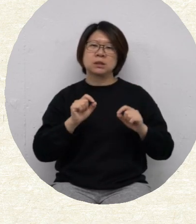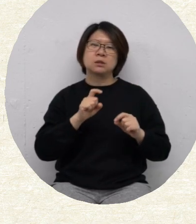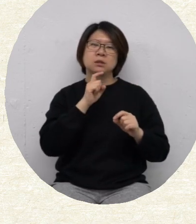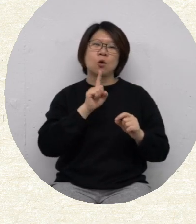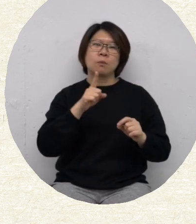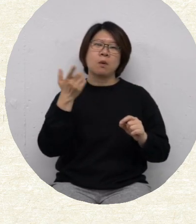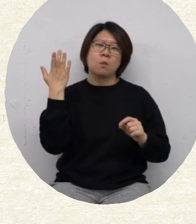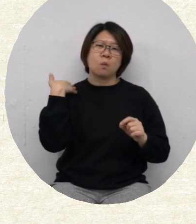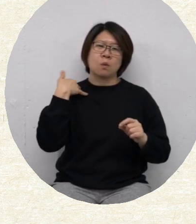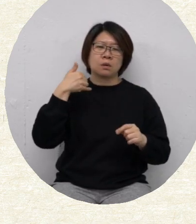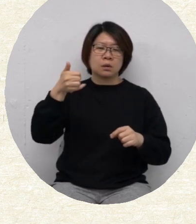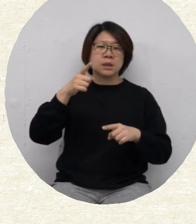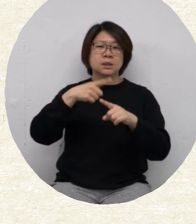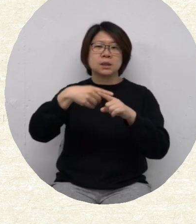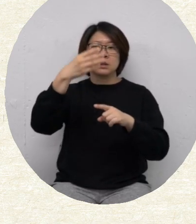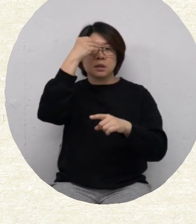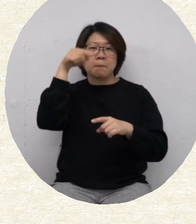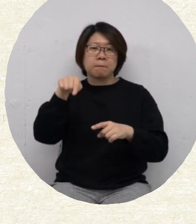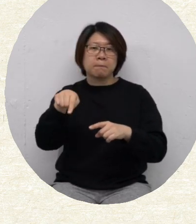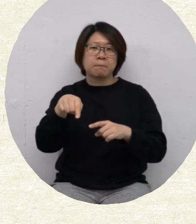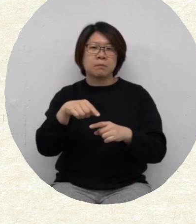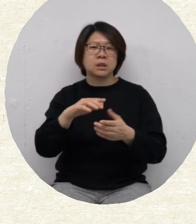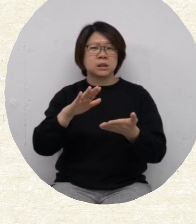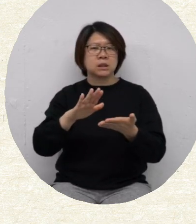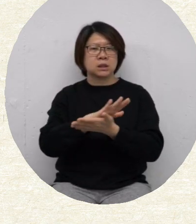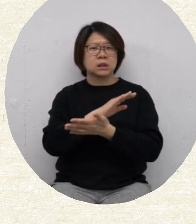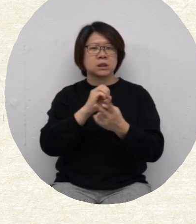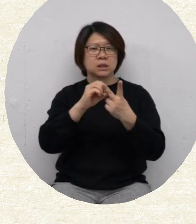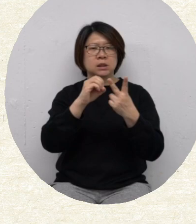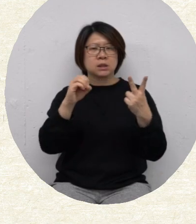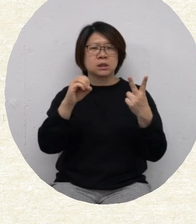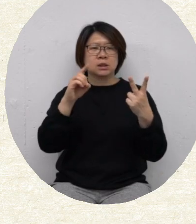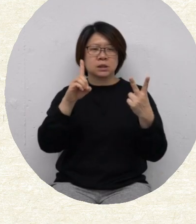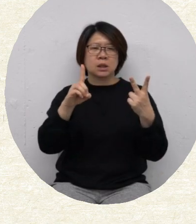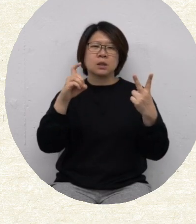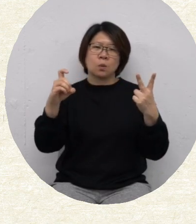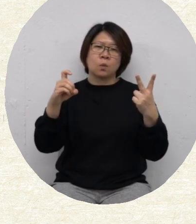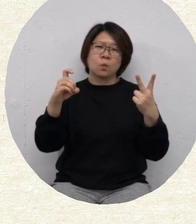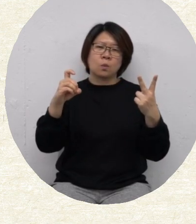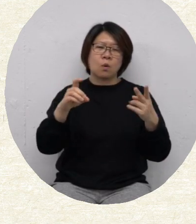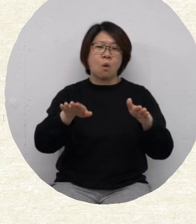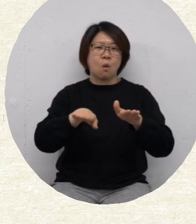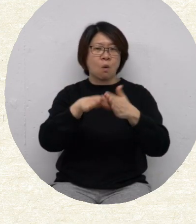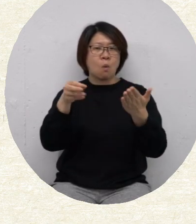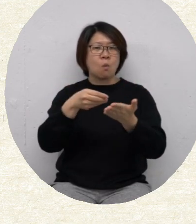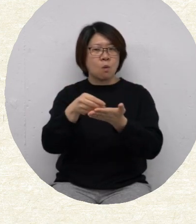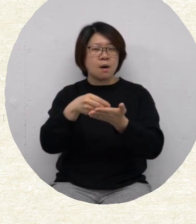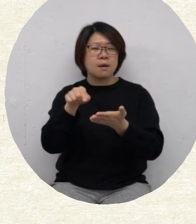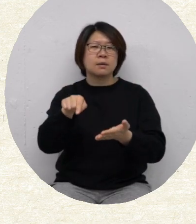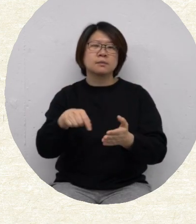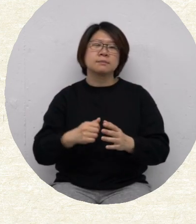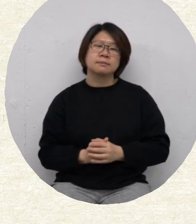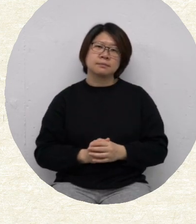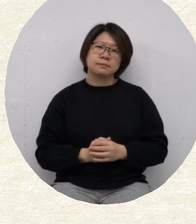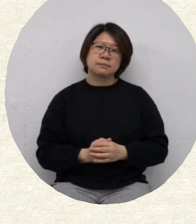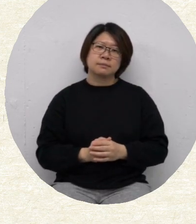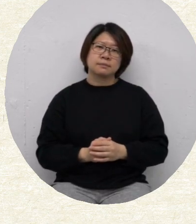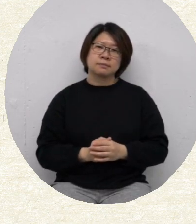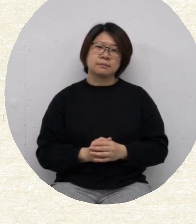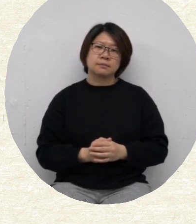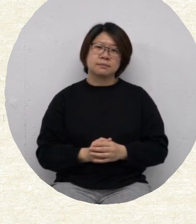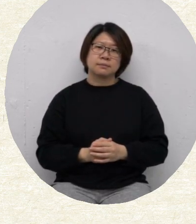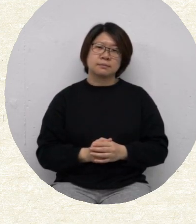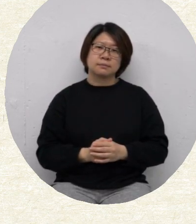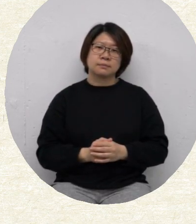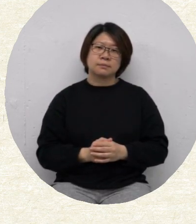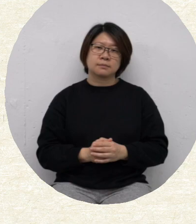using this Hokusai's print image, as well as paying homage to the technique of water-based woodblock printing that was